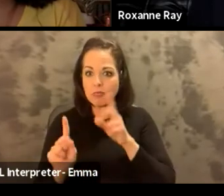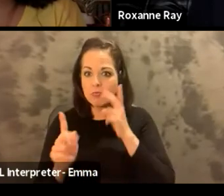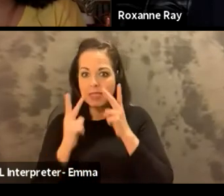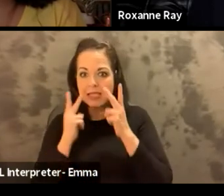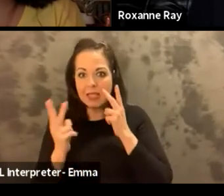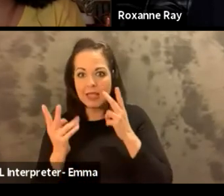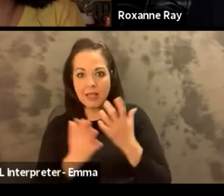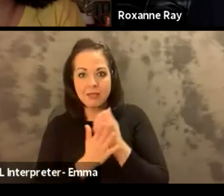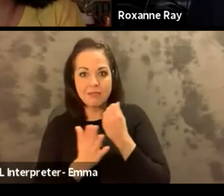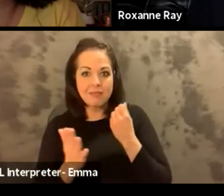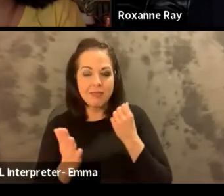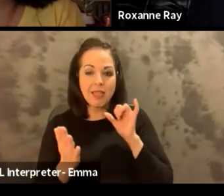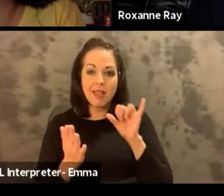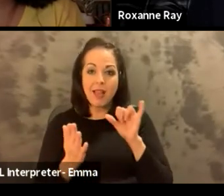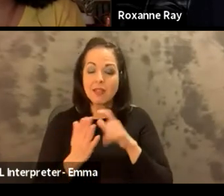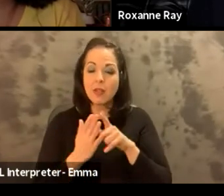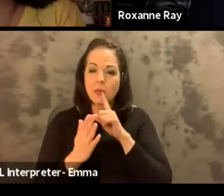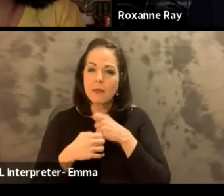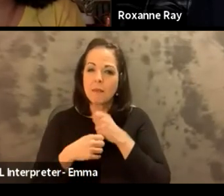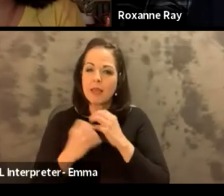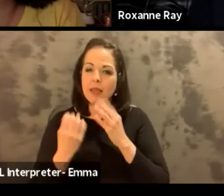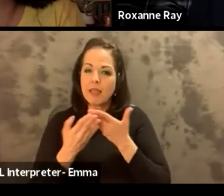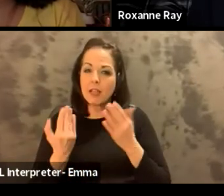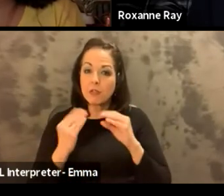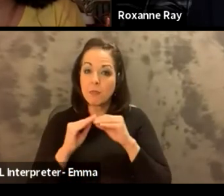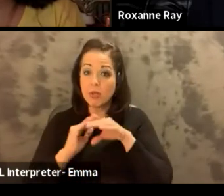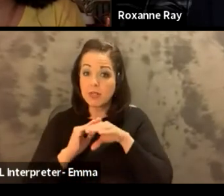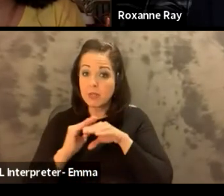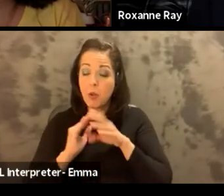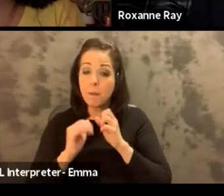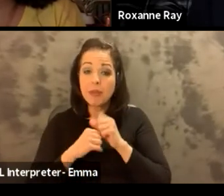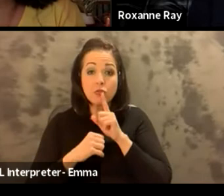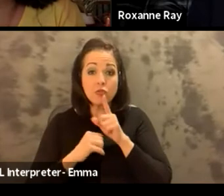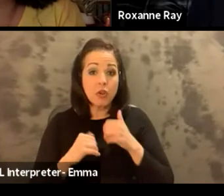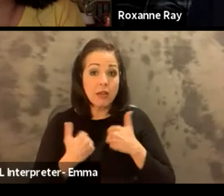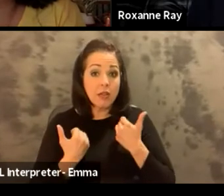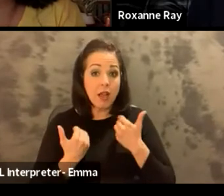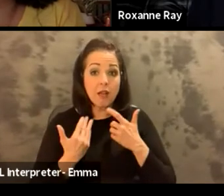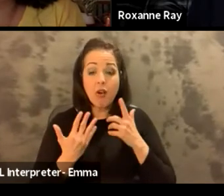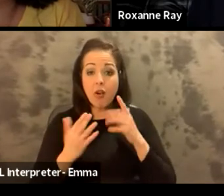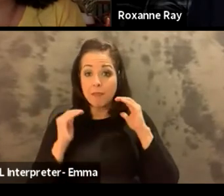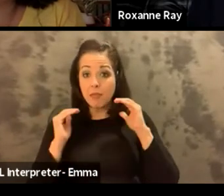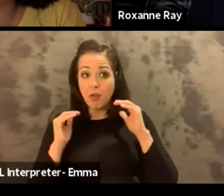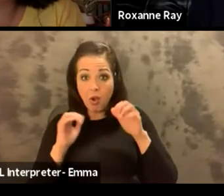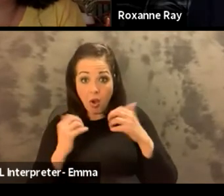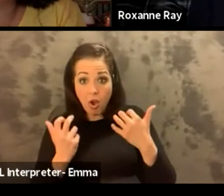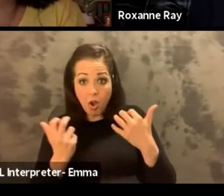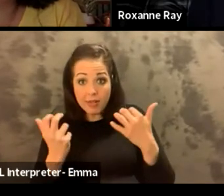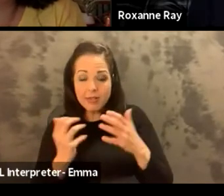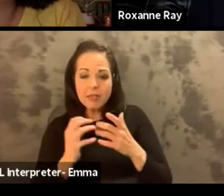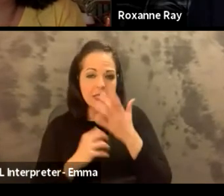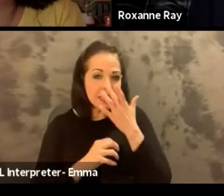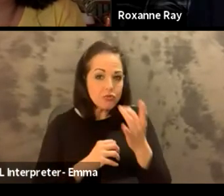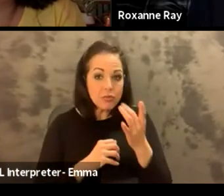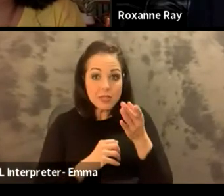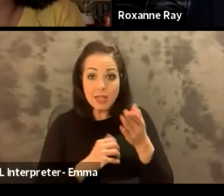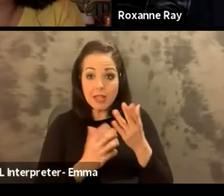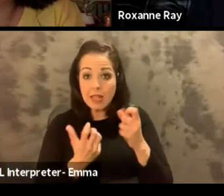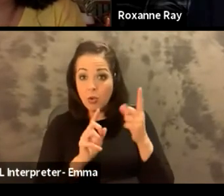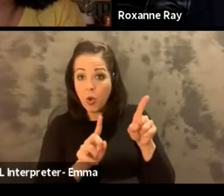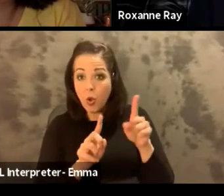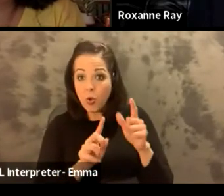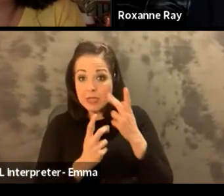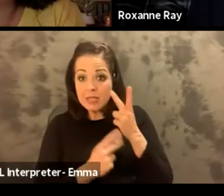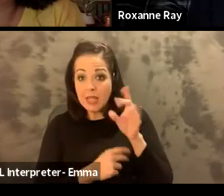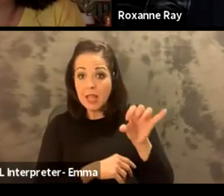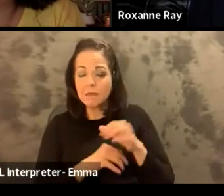things, making things more accessible, making sure that younger audiences are interested especially and can go see it. And I think